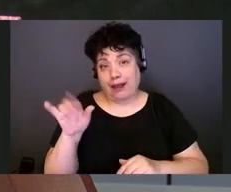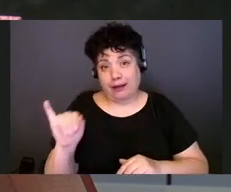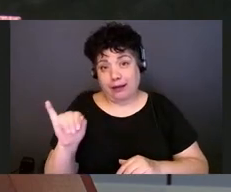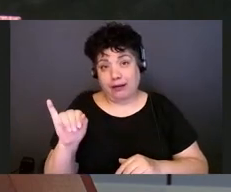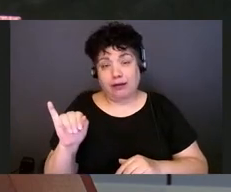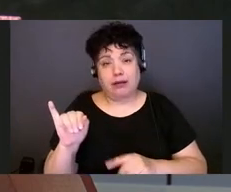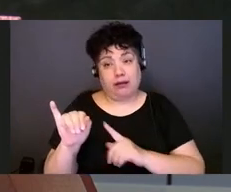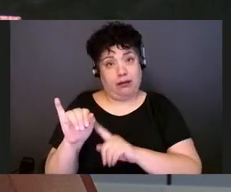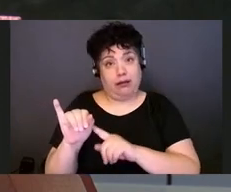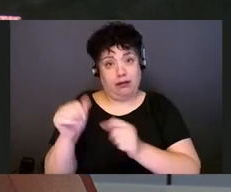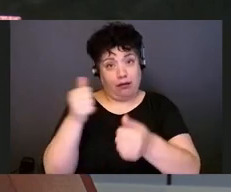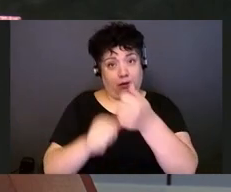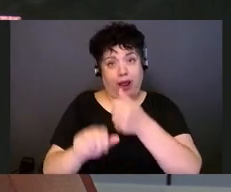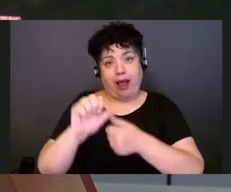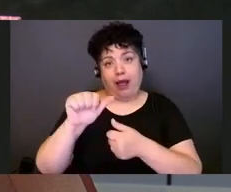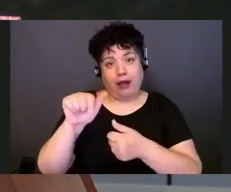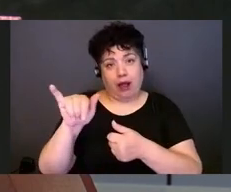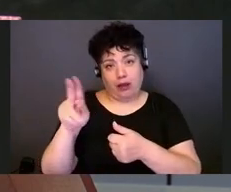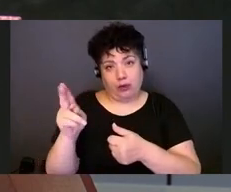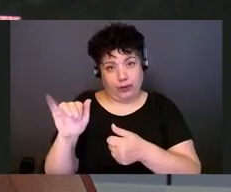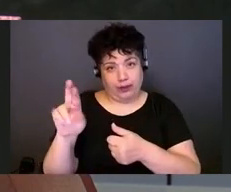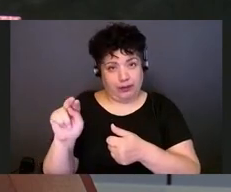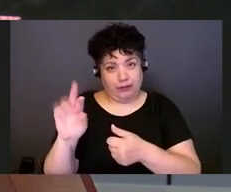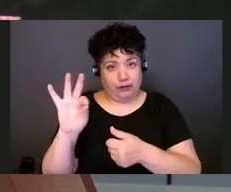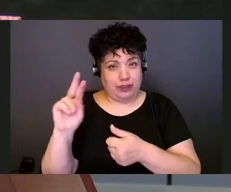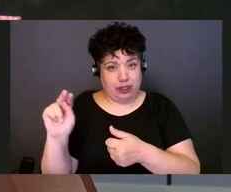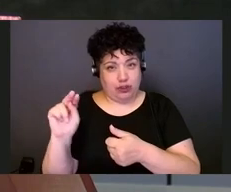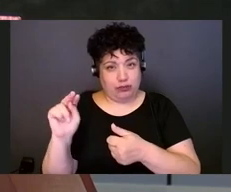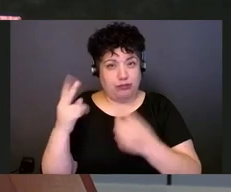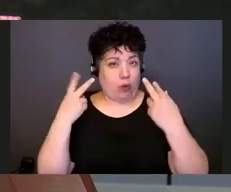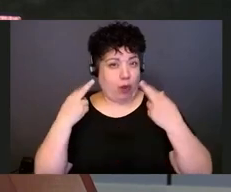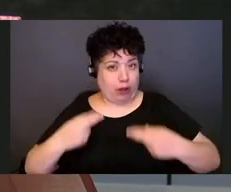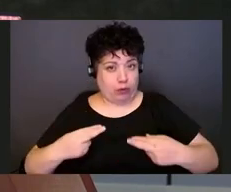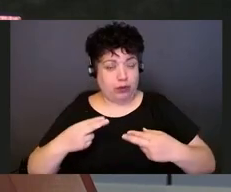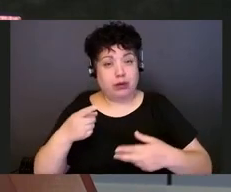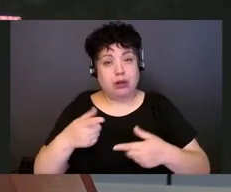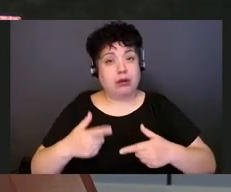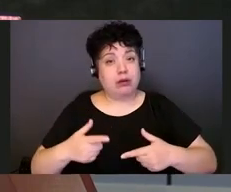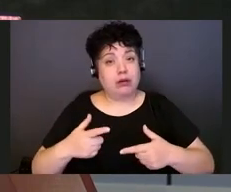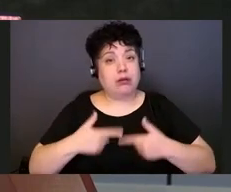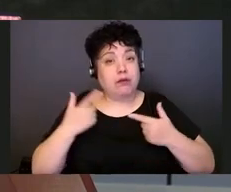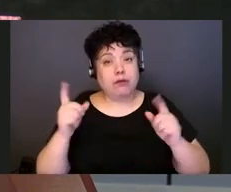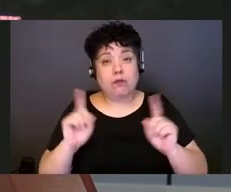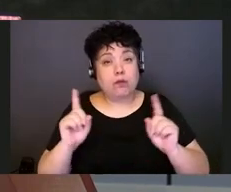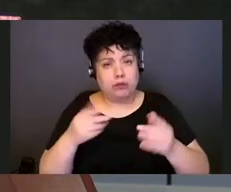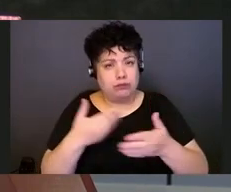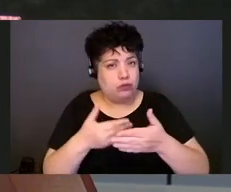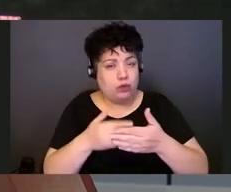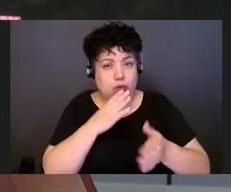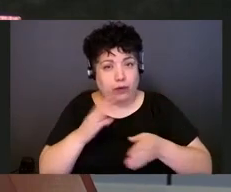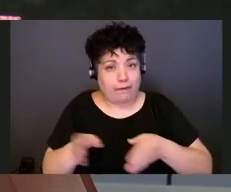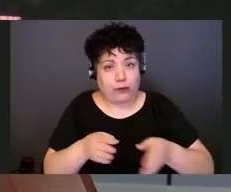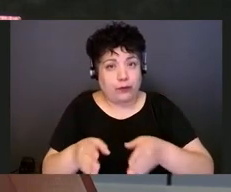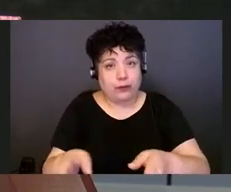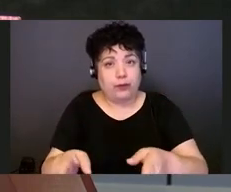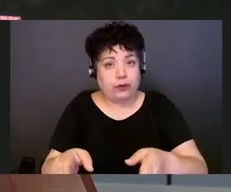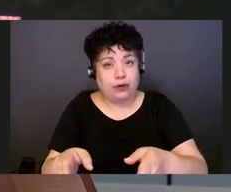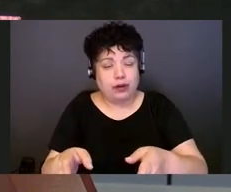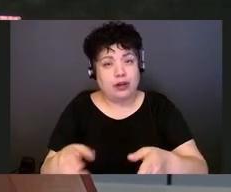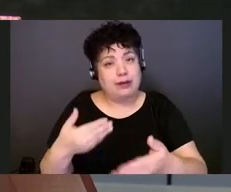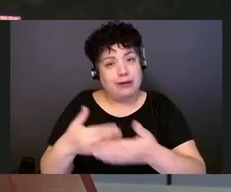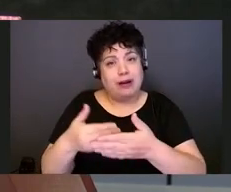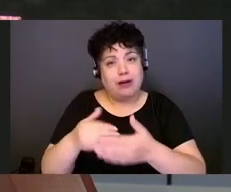Algonquin Nation. They lived by the rivers and by the side of the